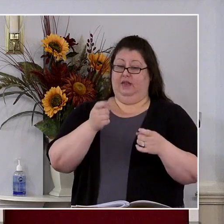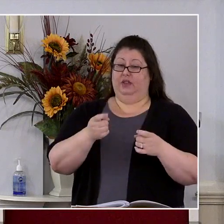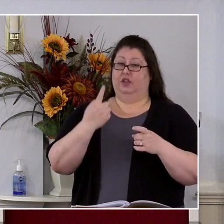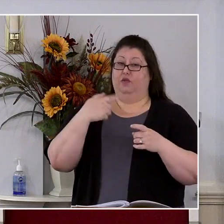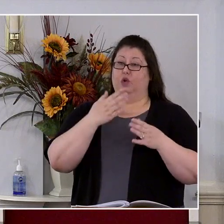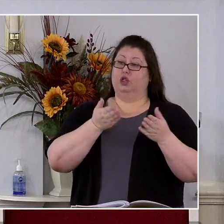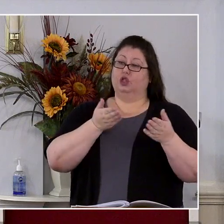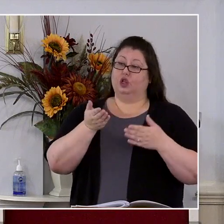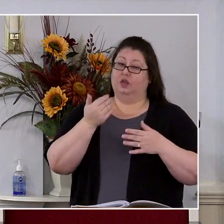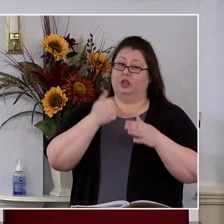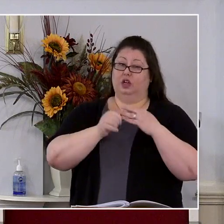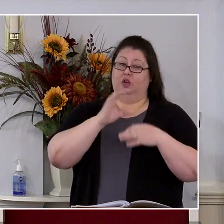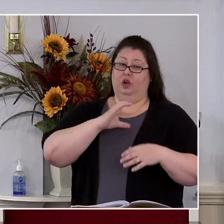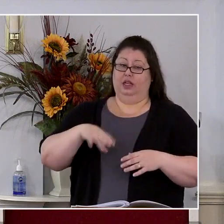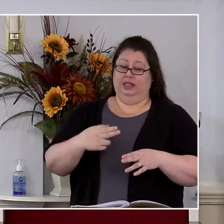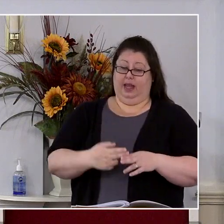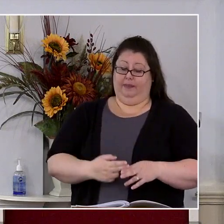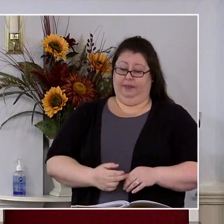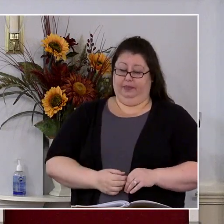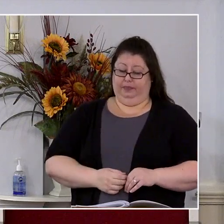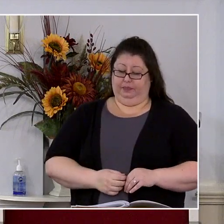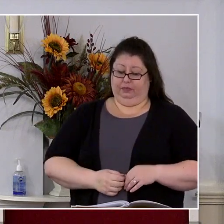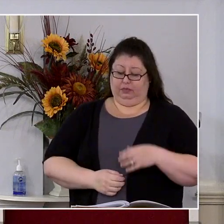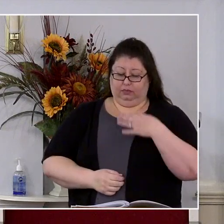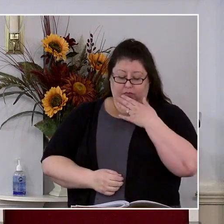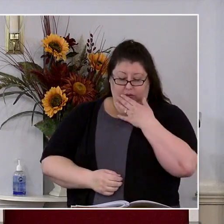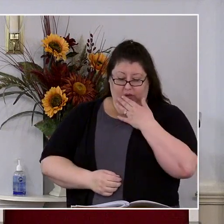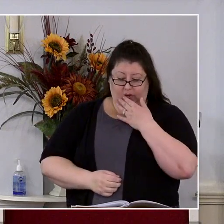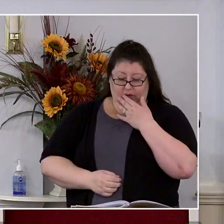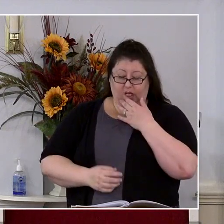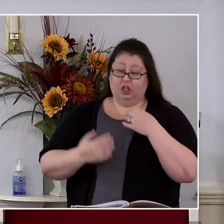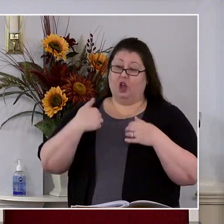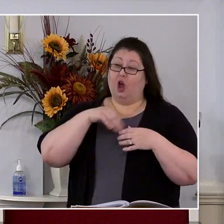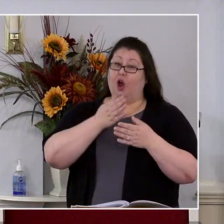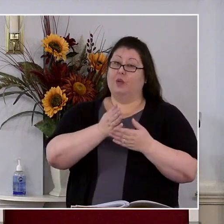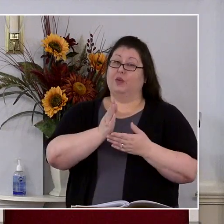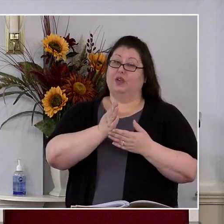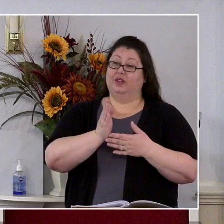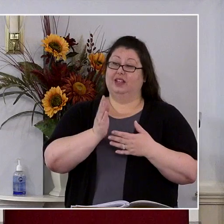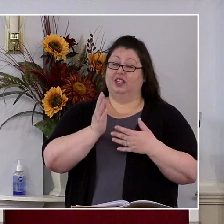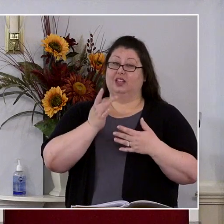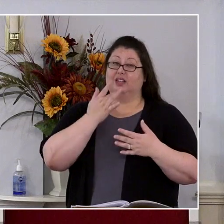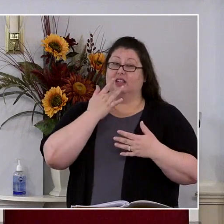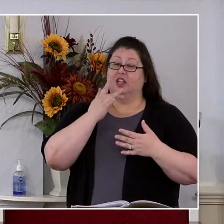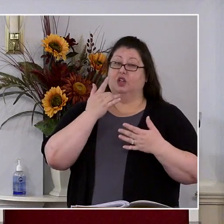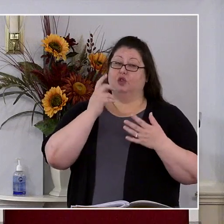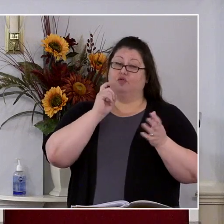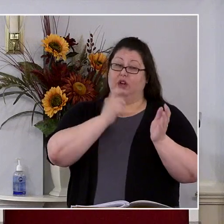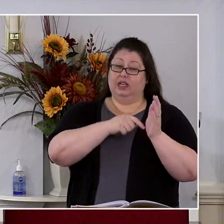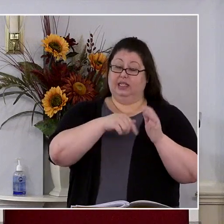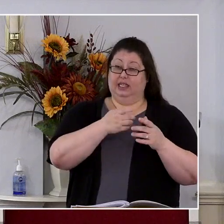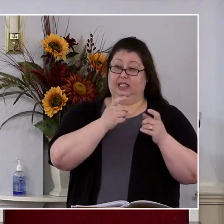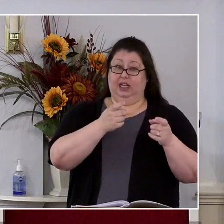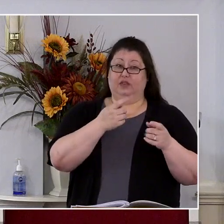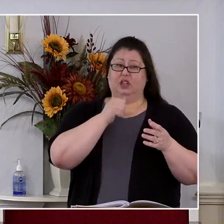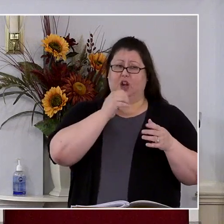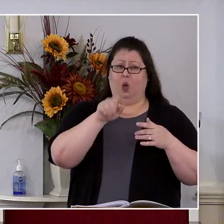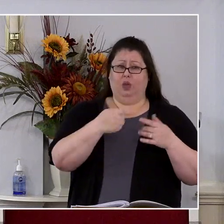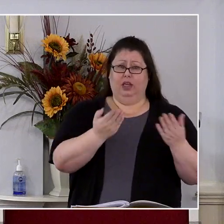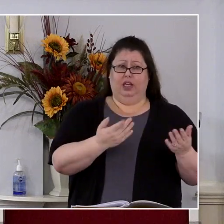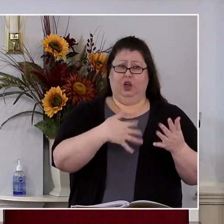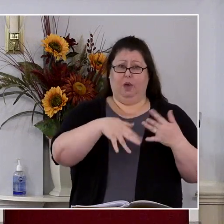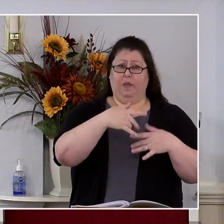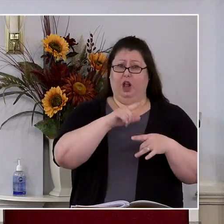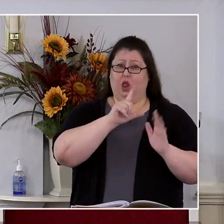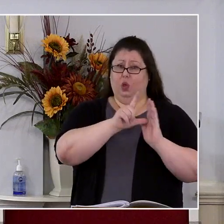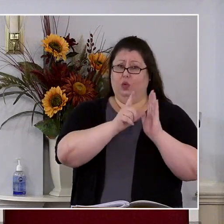for service in Christ's name. It is our privilege to recognize these gifts, not only here among Lutherans, but among all